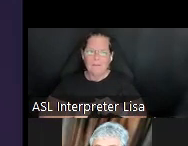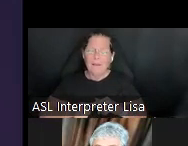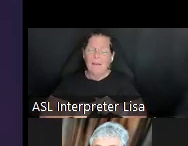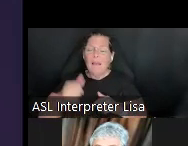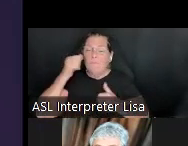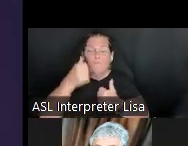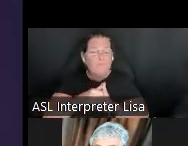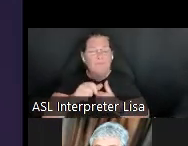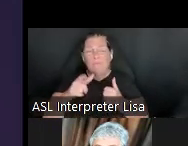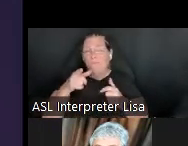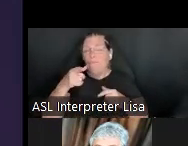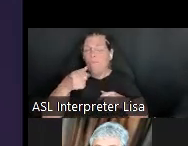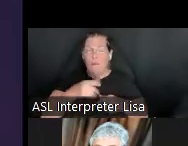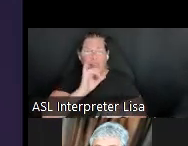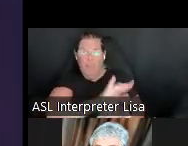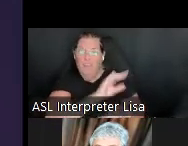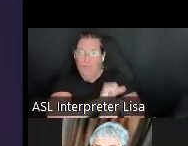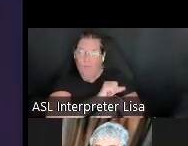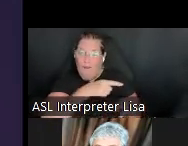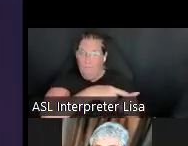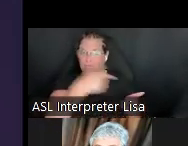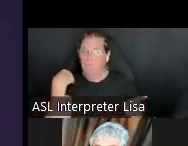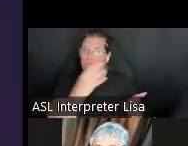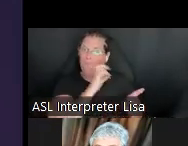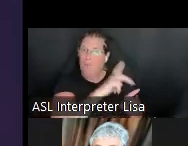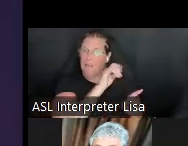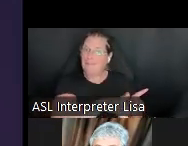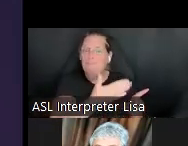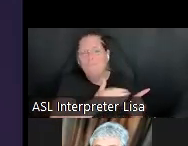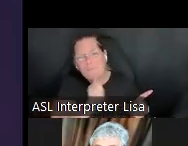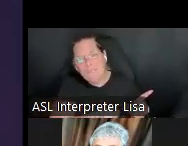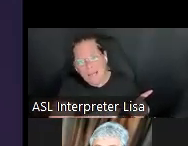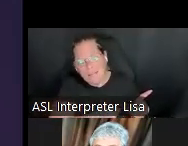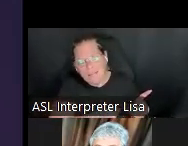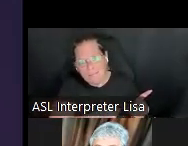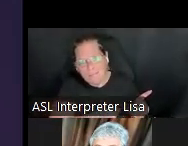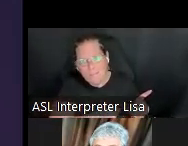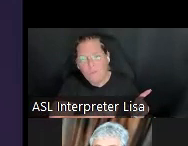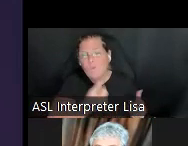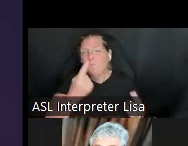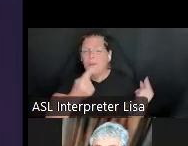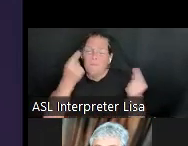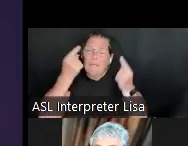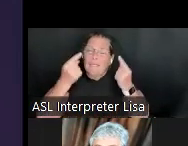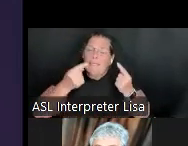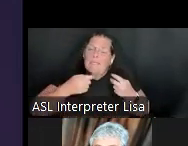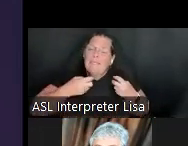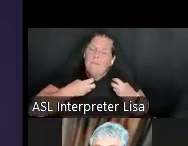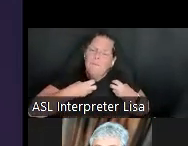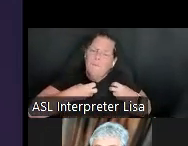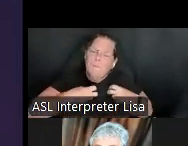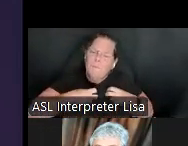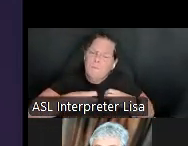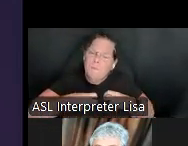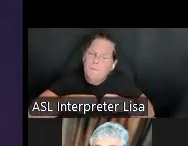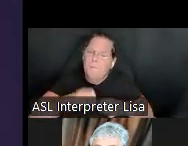able to successfully return to work. Consider a gradual or part-time return to work or